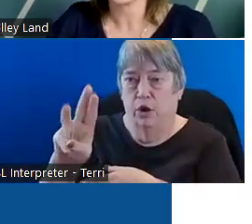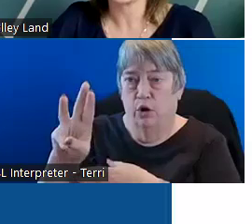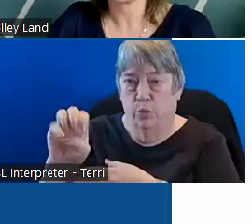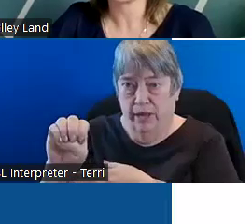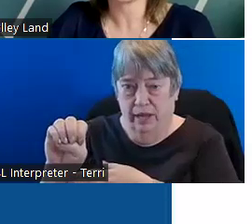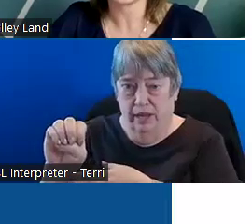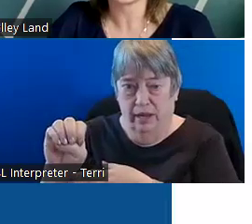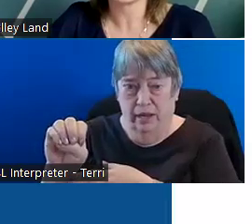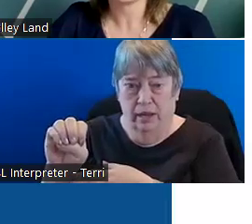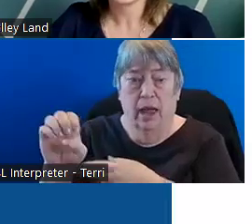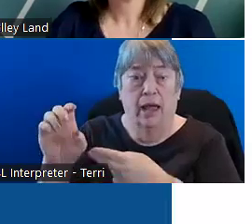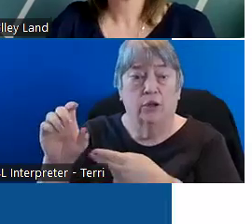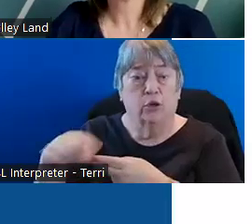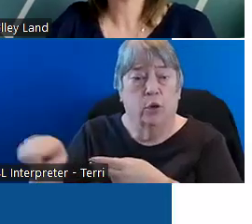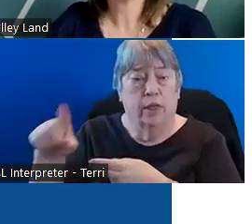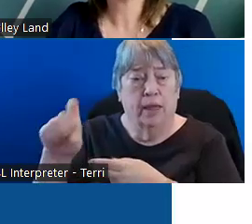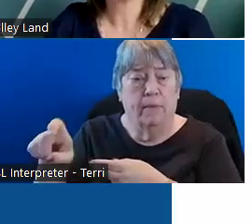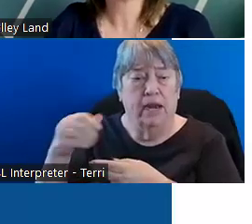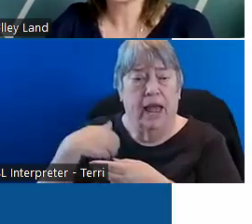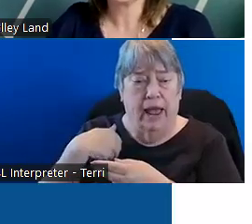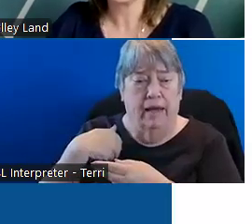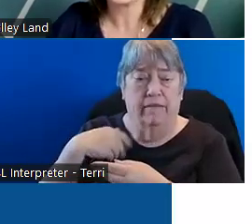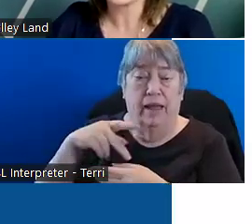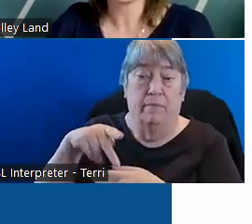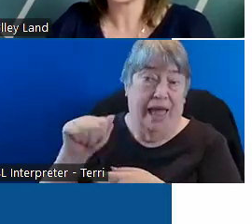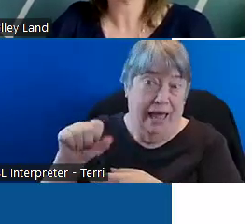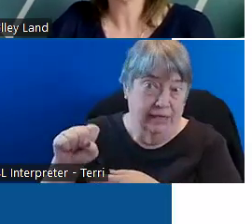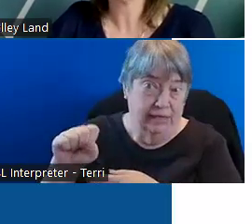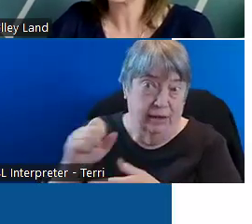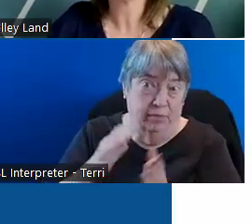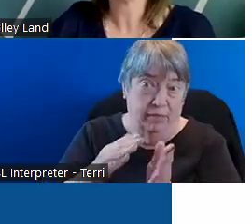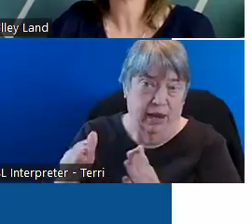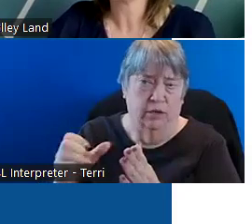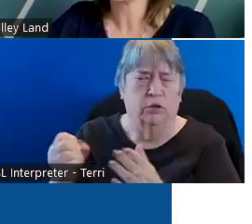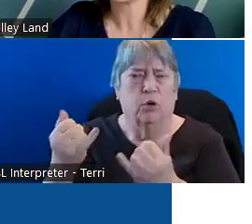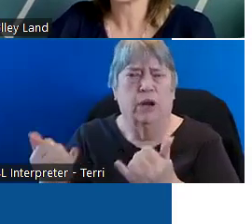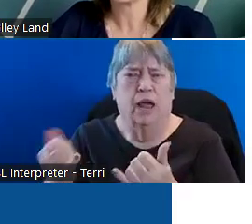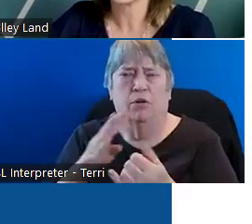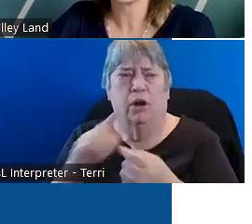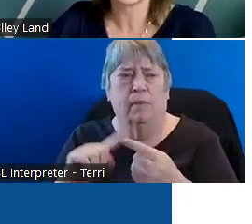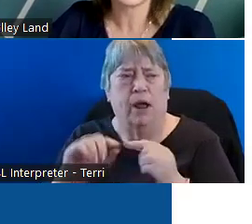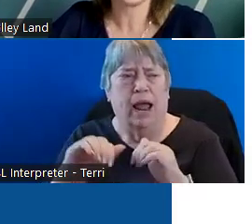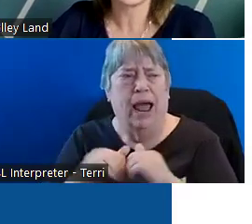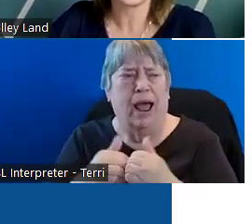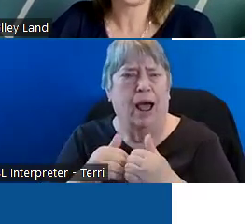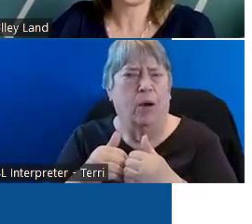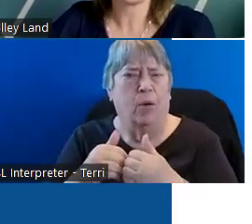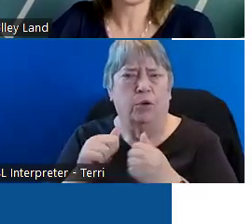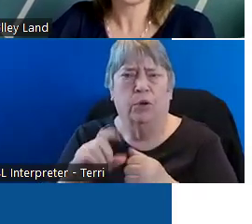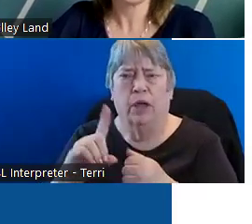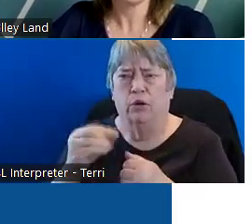pay for those services. So I want to talk to you briefly about an idea of how to do the financial supports for an